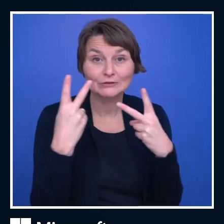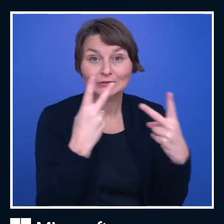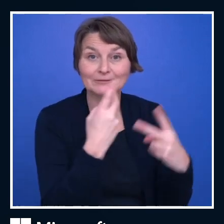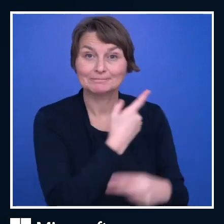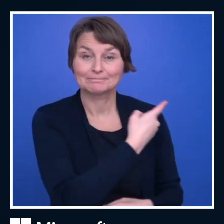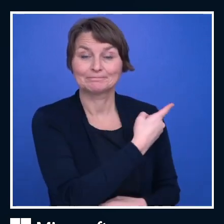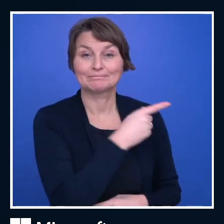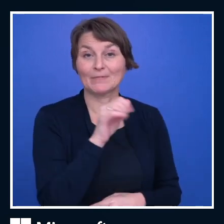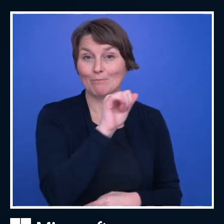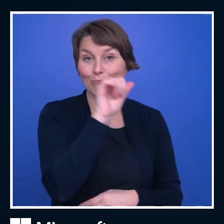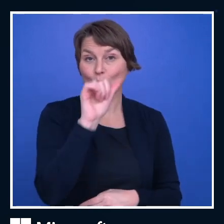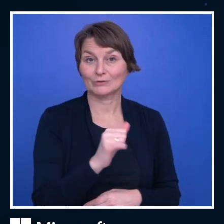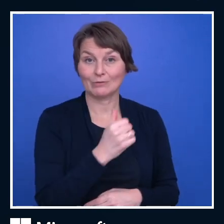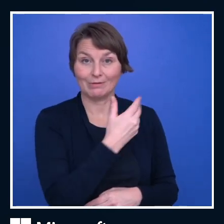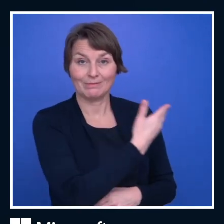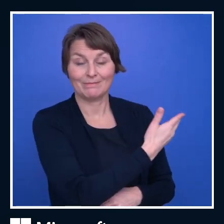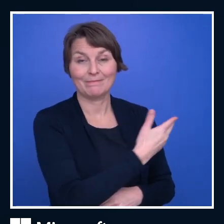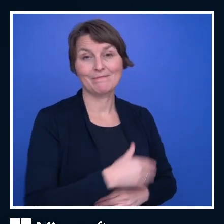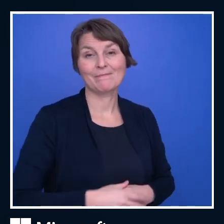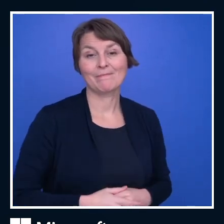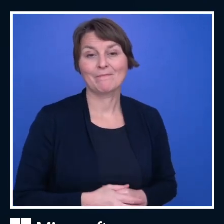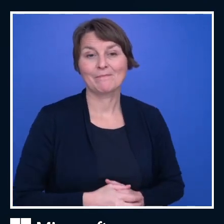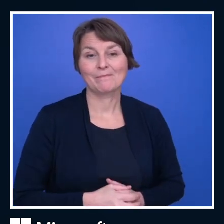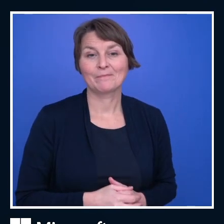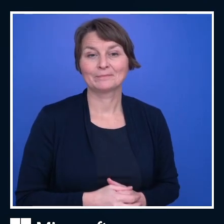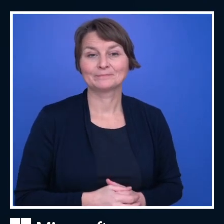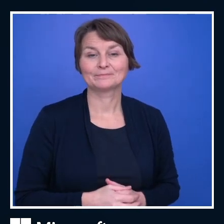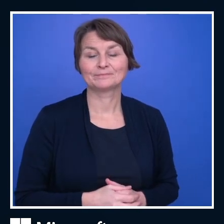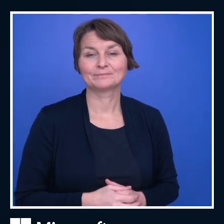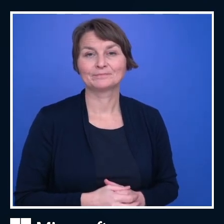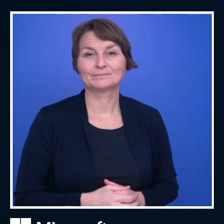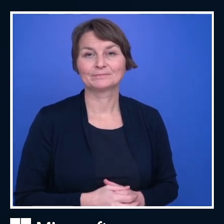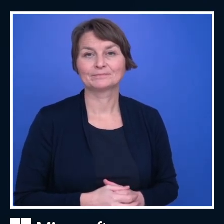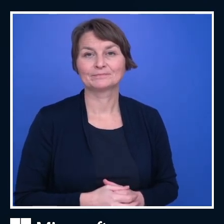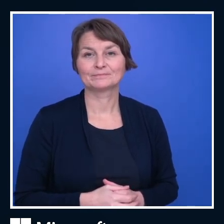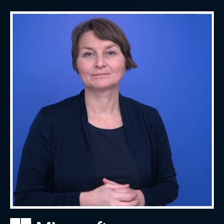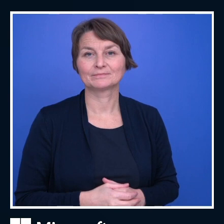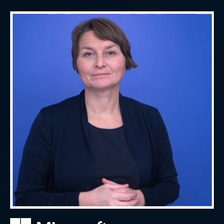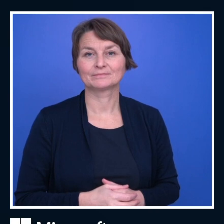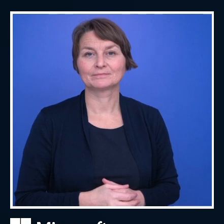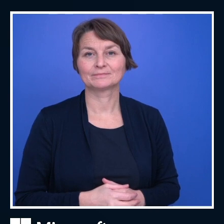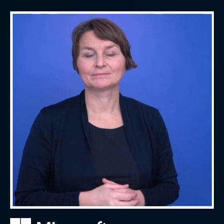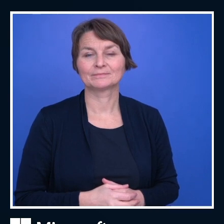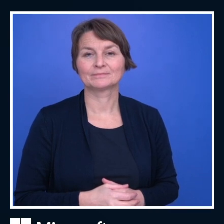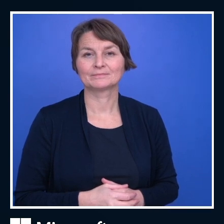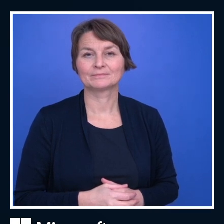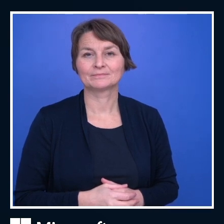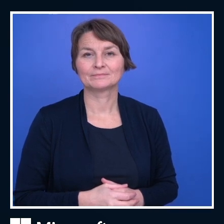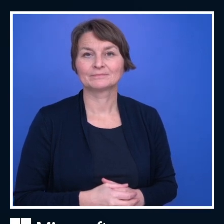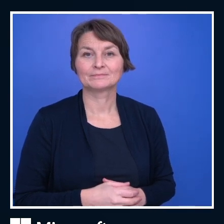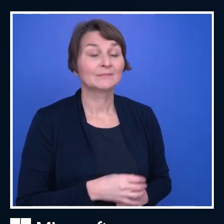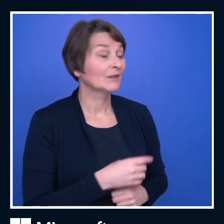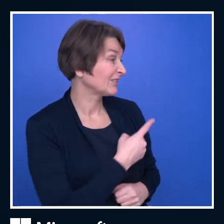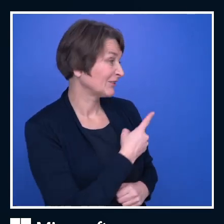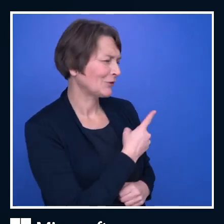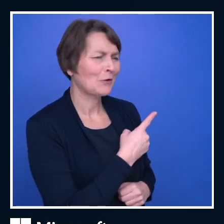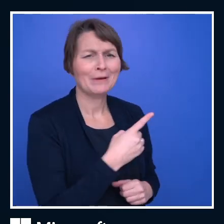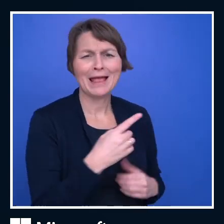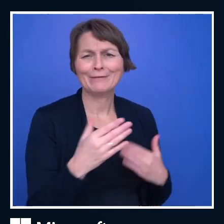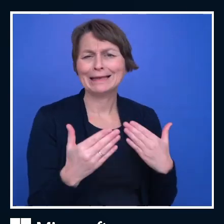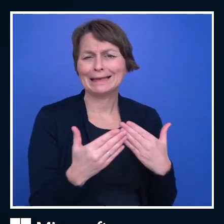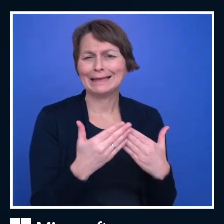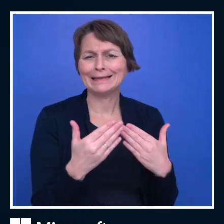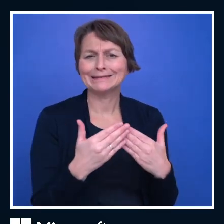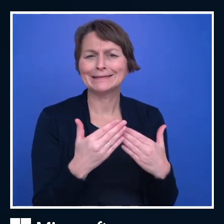Okay, let's go to our service. And to make it very easy, there's a full wizard to help